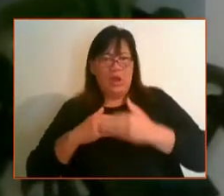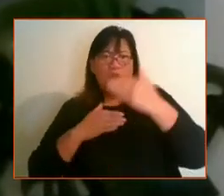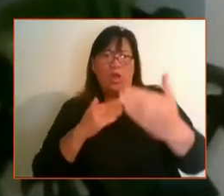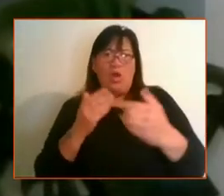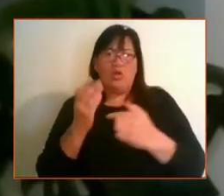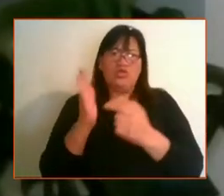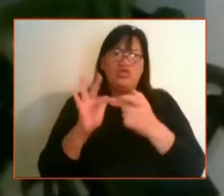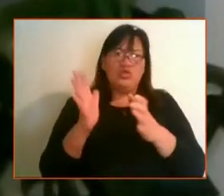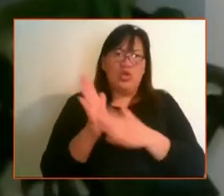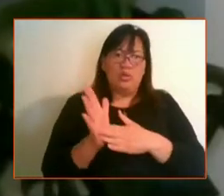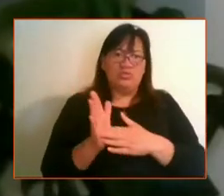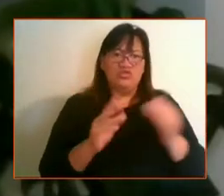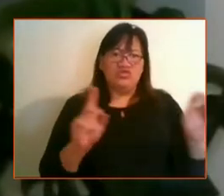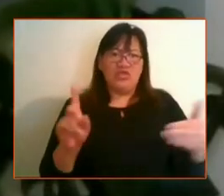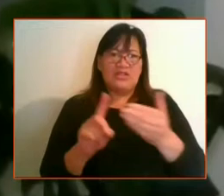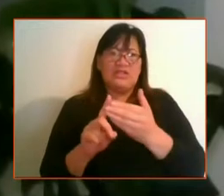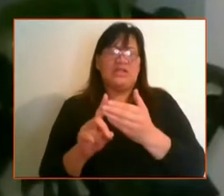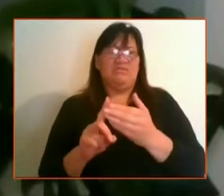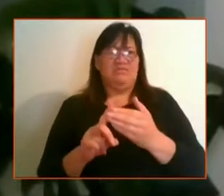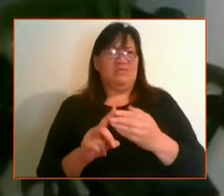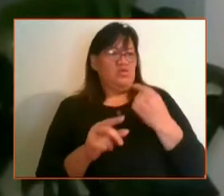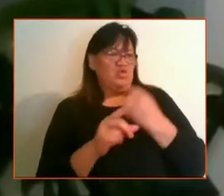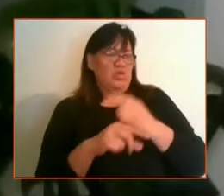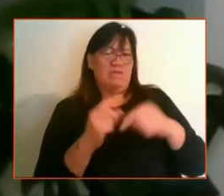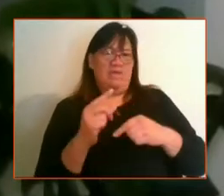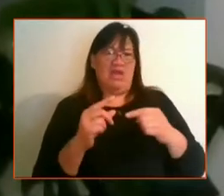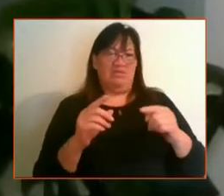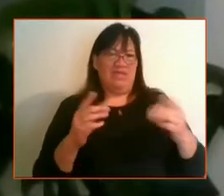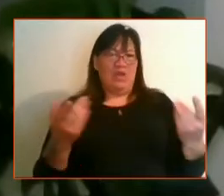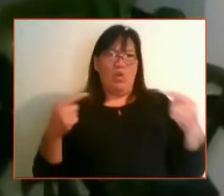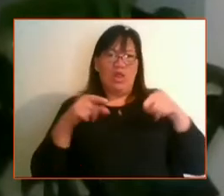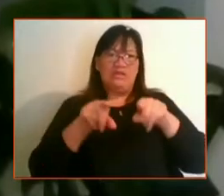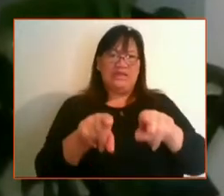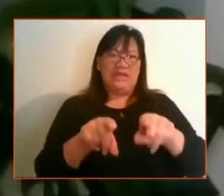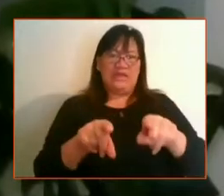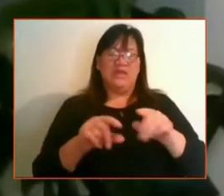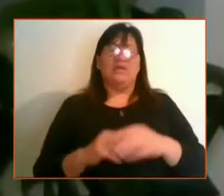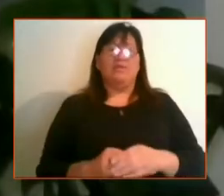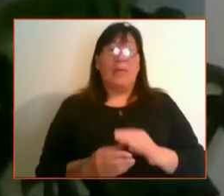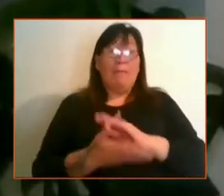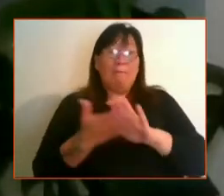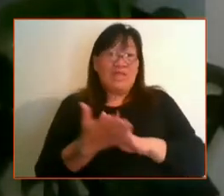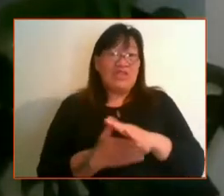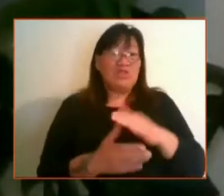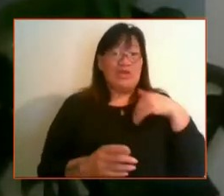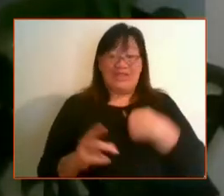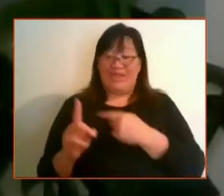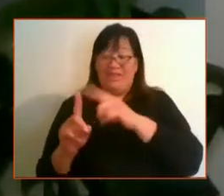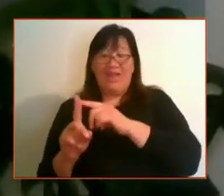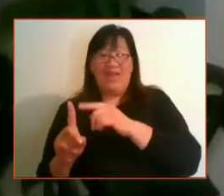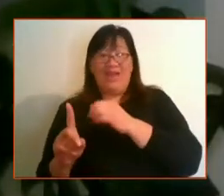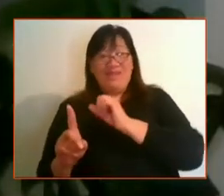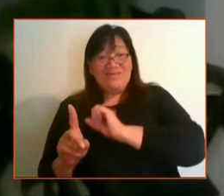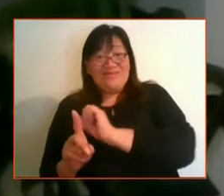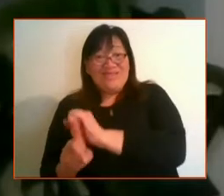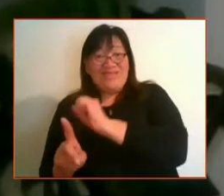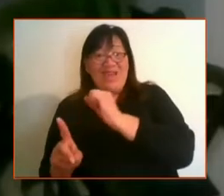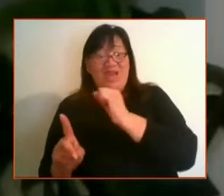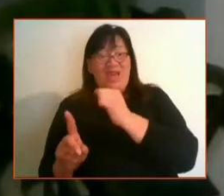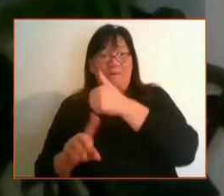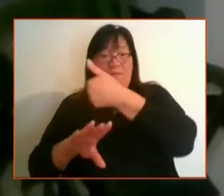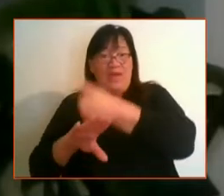and where we address these inequities, then there needs to be a tikanga-based, a te ao